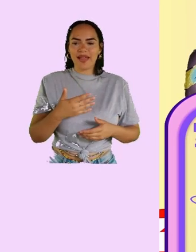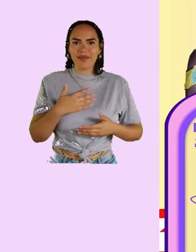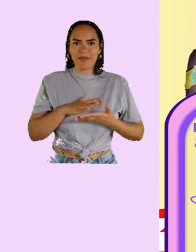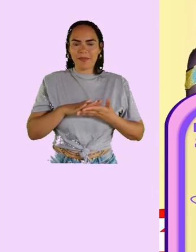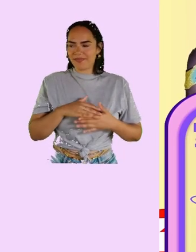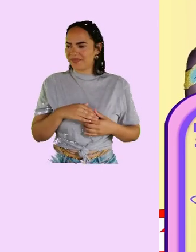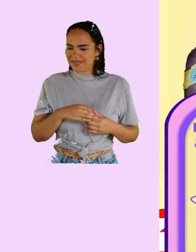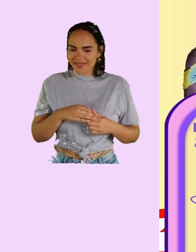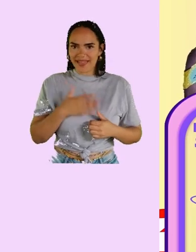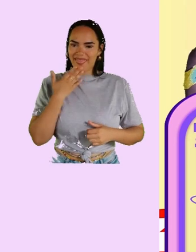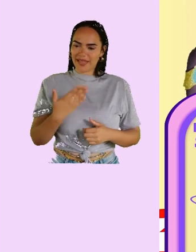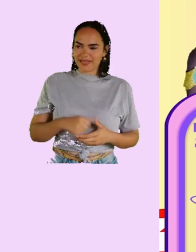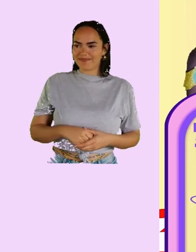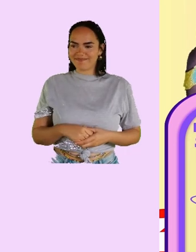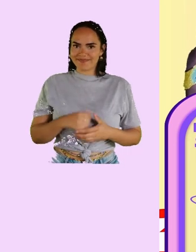Thank you.